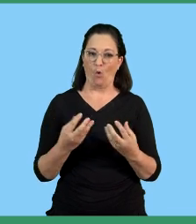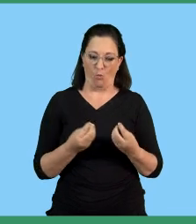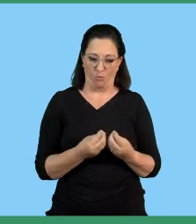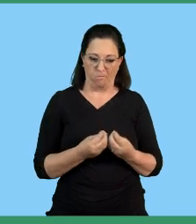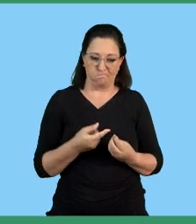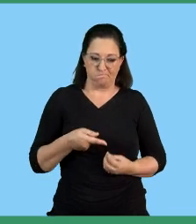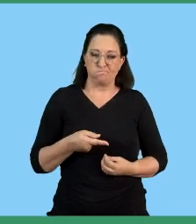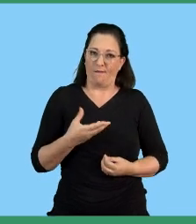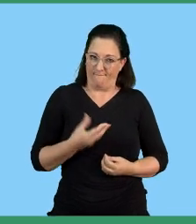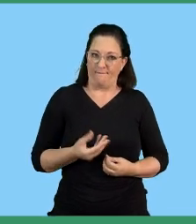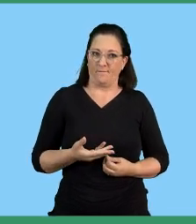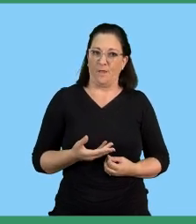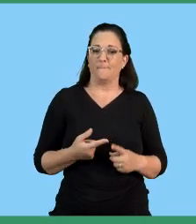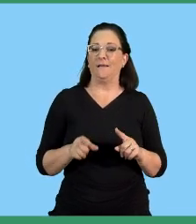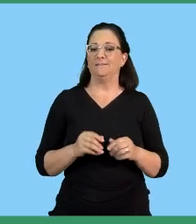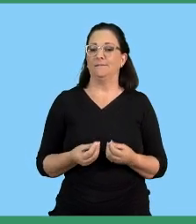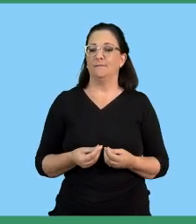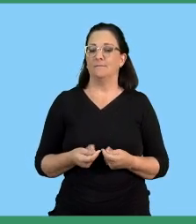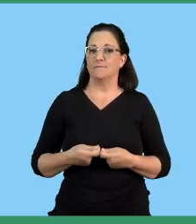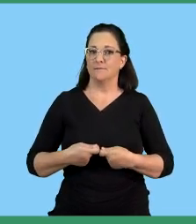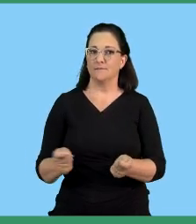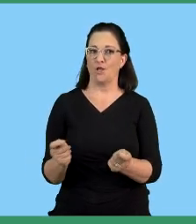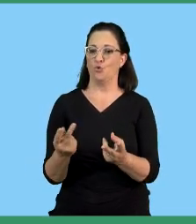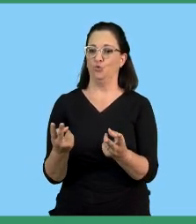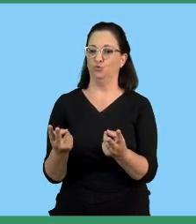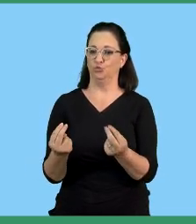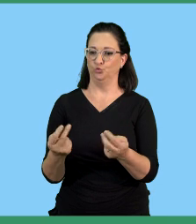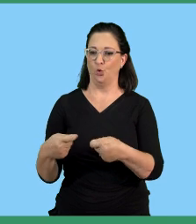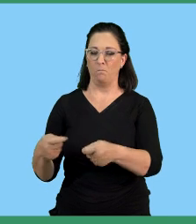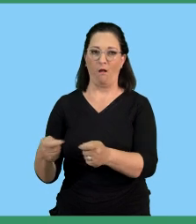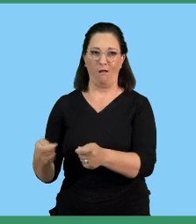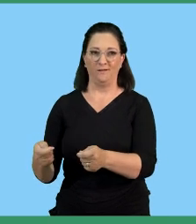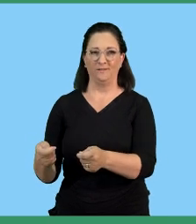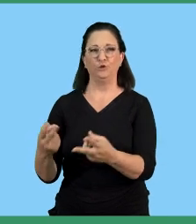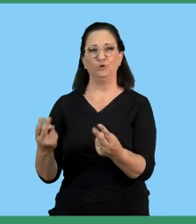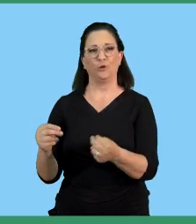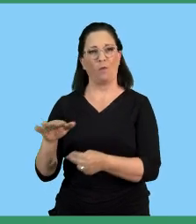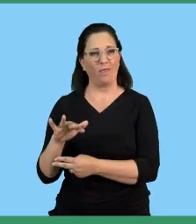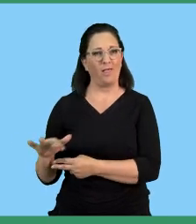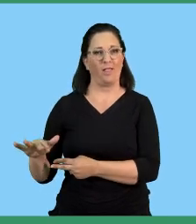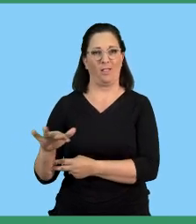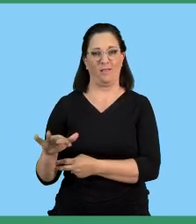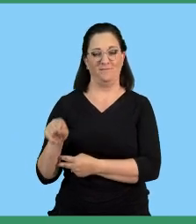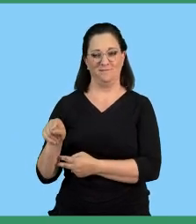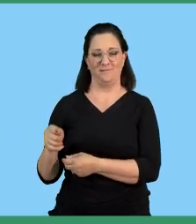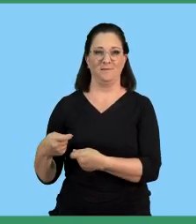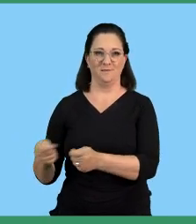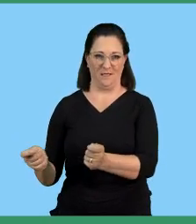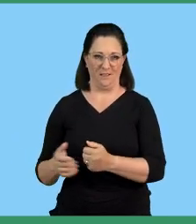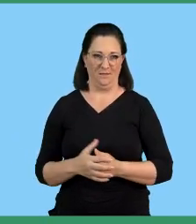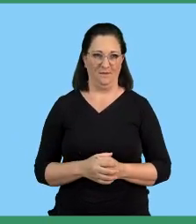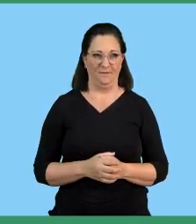existing product, but to new markets. So when you think of market, just think of a new area